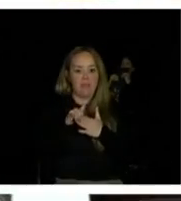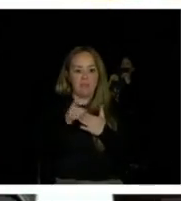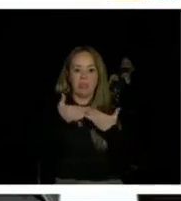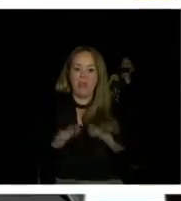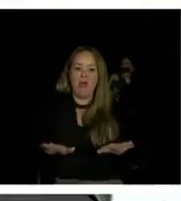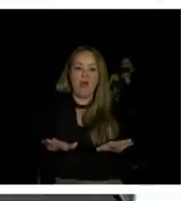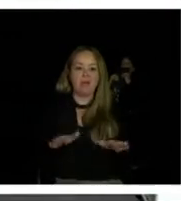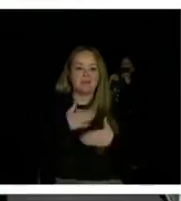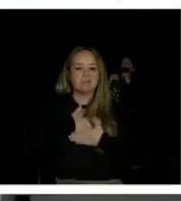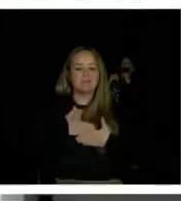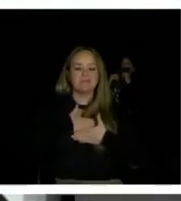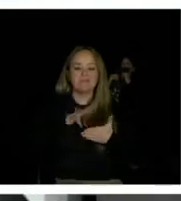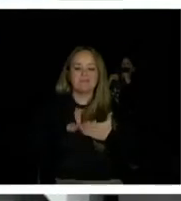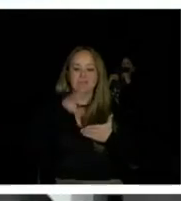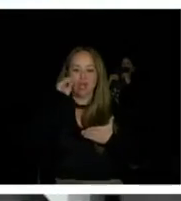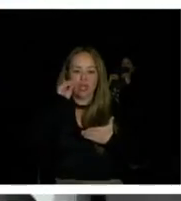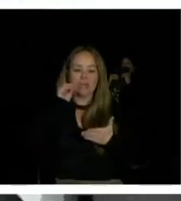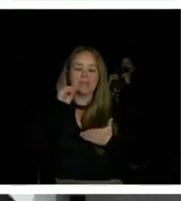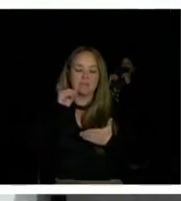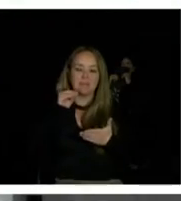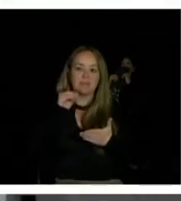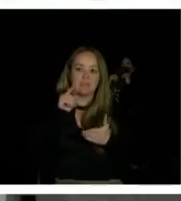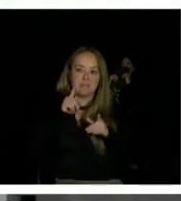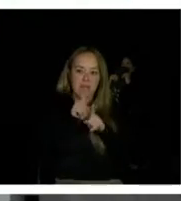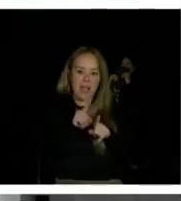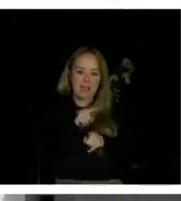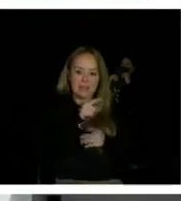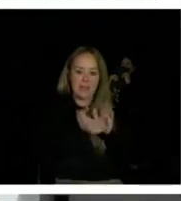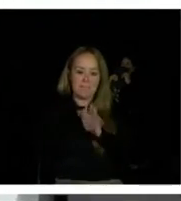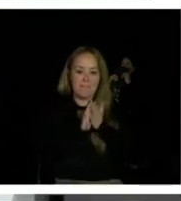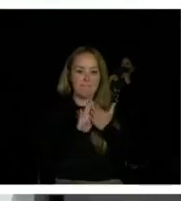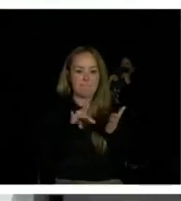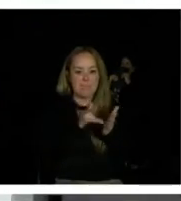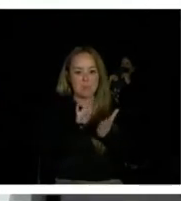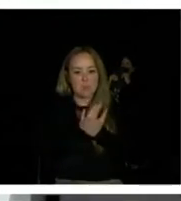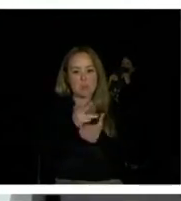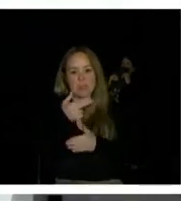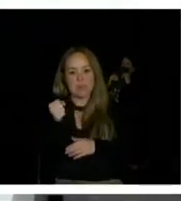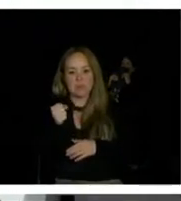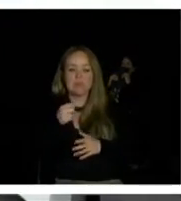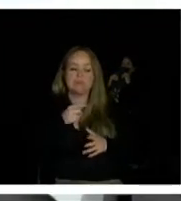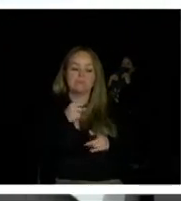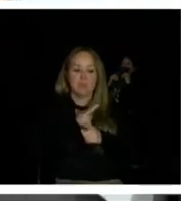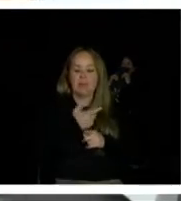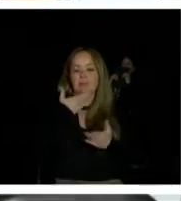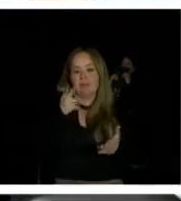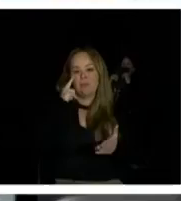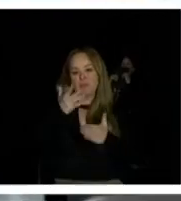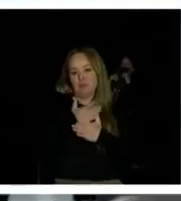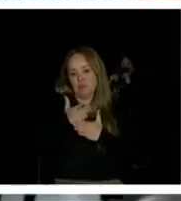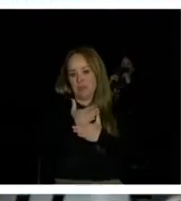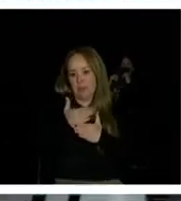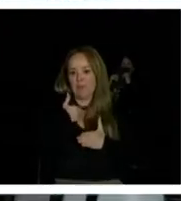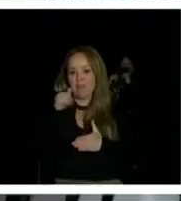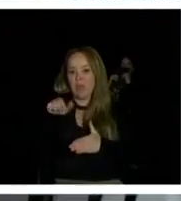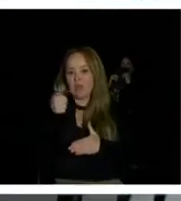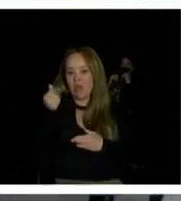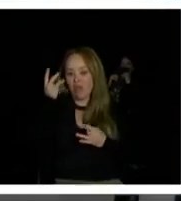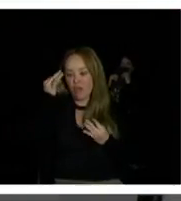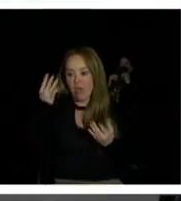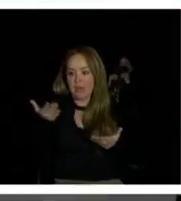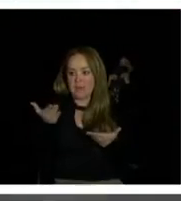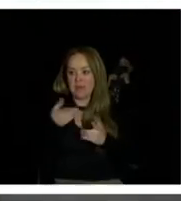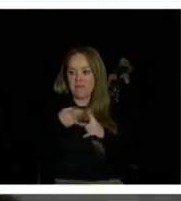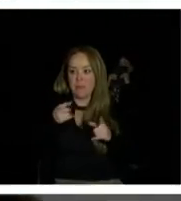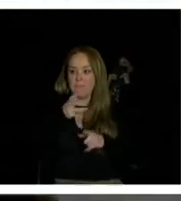of the joy for learning, you know, as they become middle school and high school. So great. Thank you so much for sharing that thought. We have another thought over here